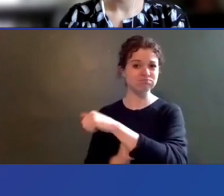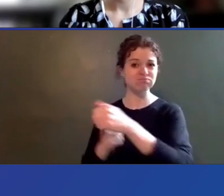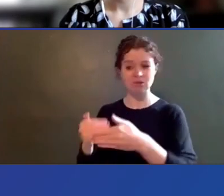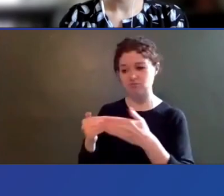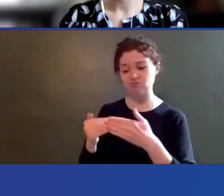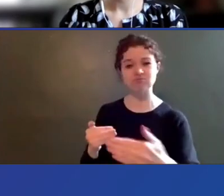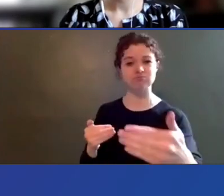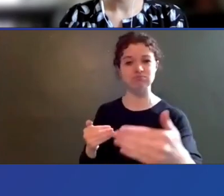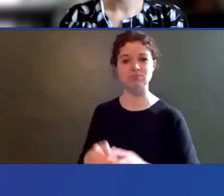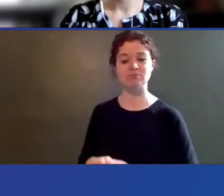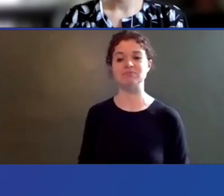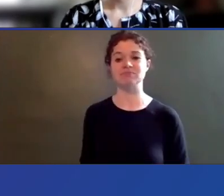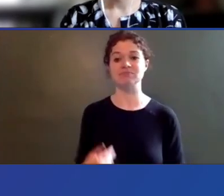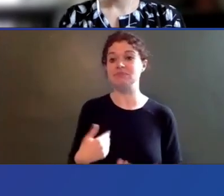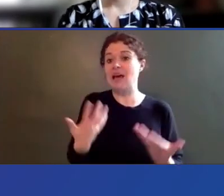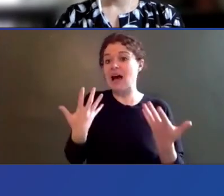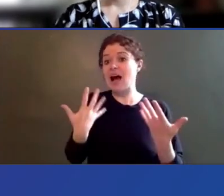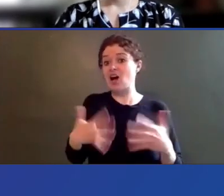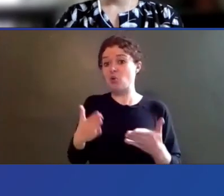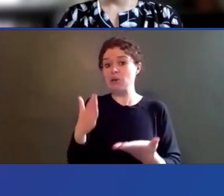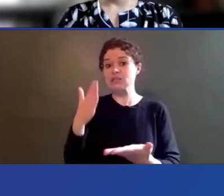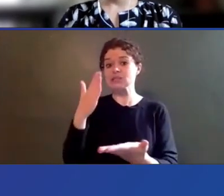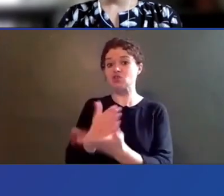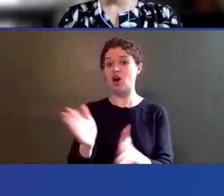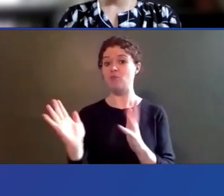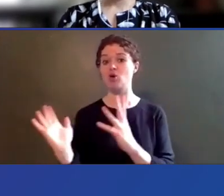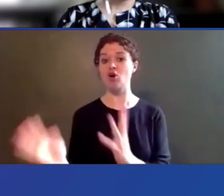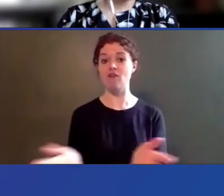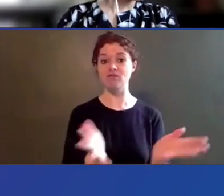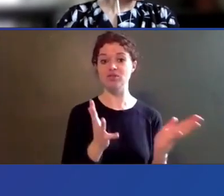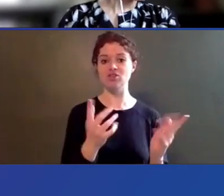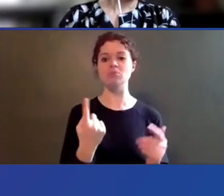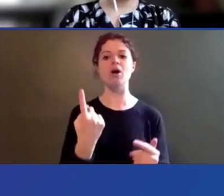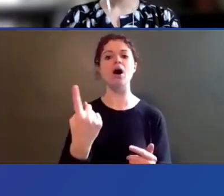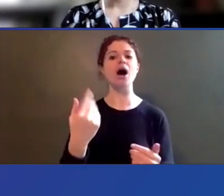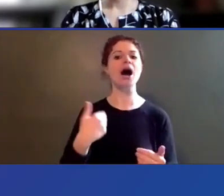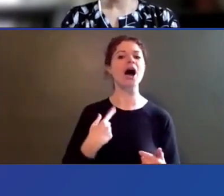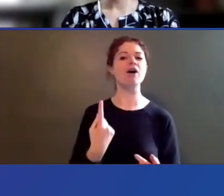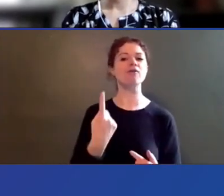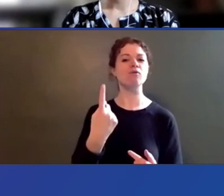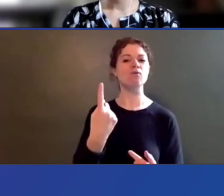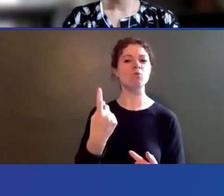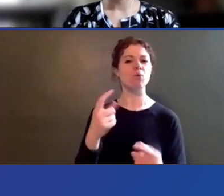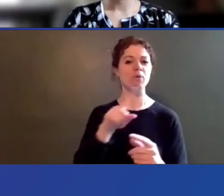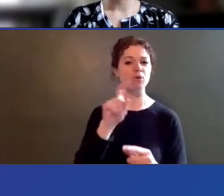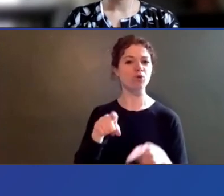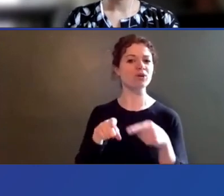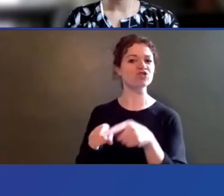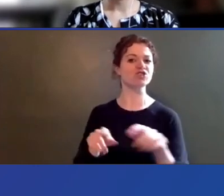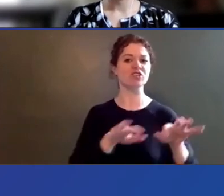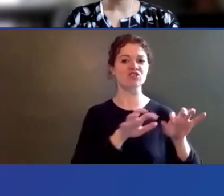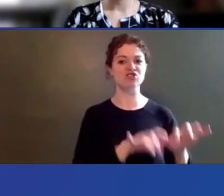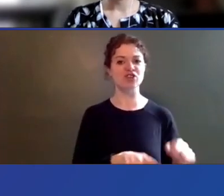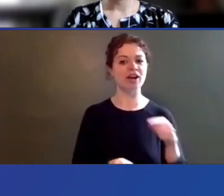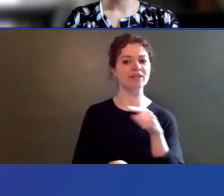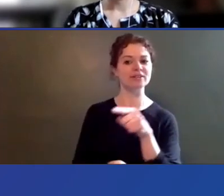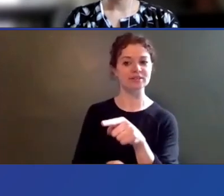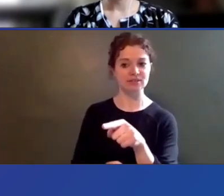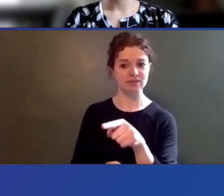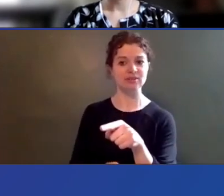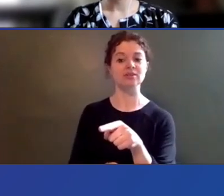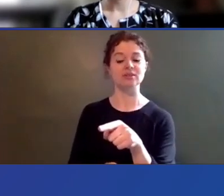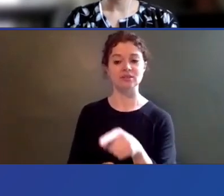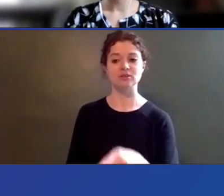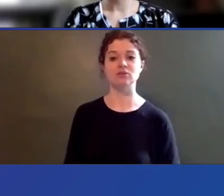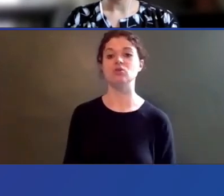want to stop anybody from speaking. Does anybody want to say anything? I want to lift up one more question in the chat as well. Another question. Okay.